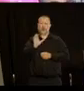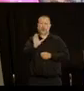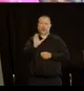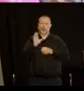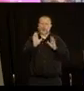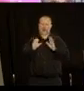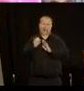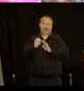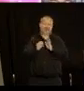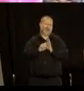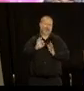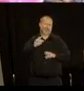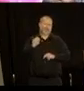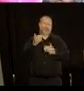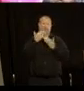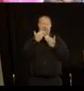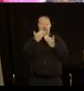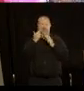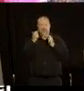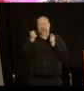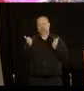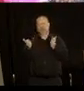state. Thank you so much.